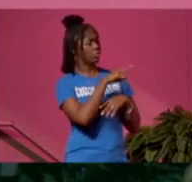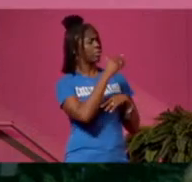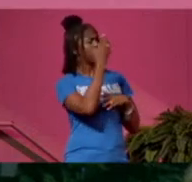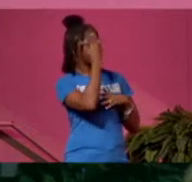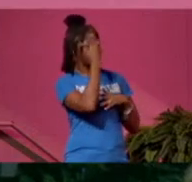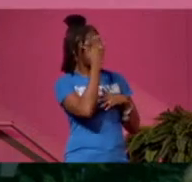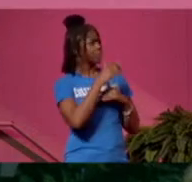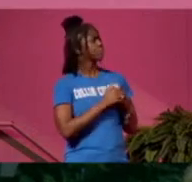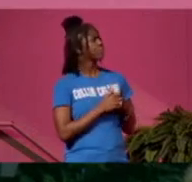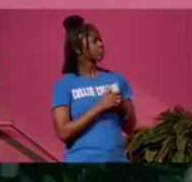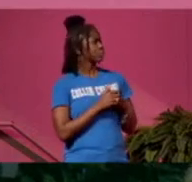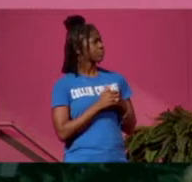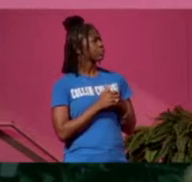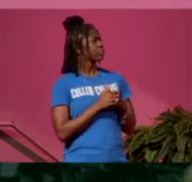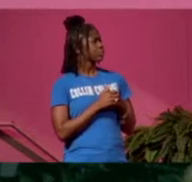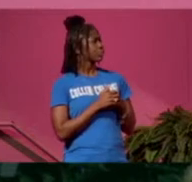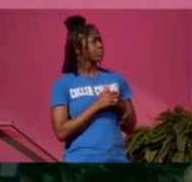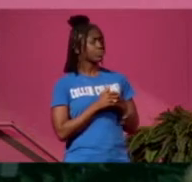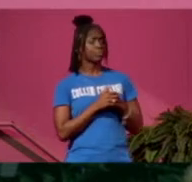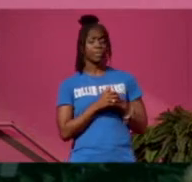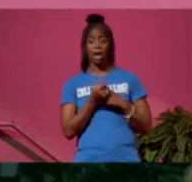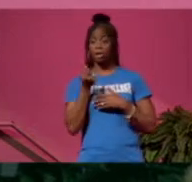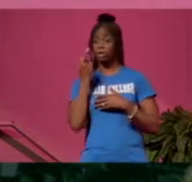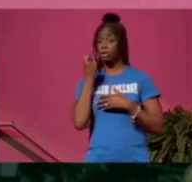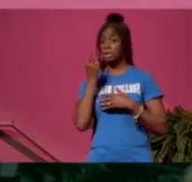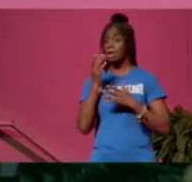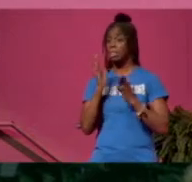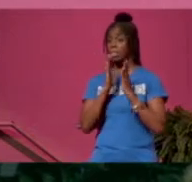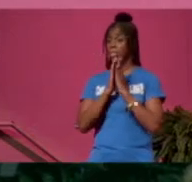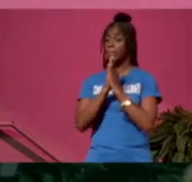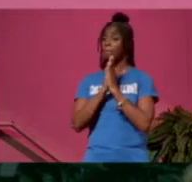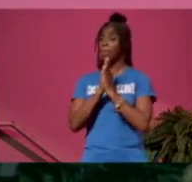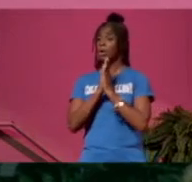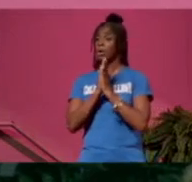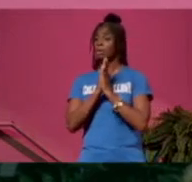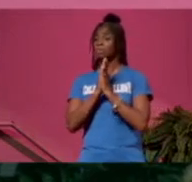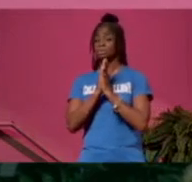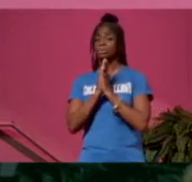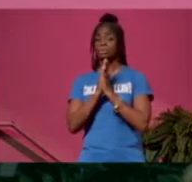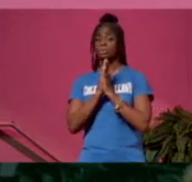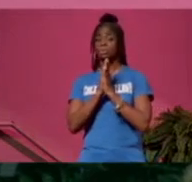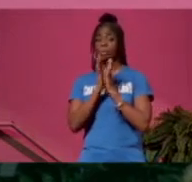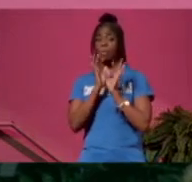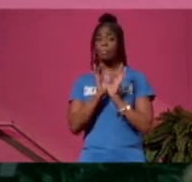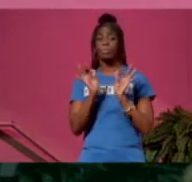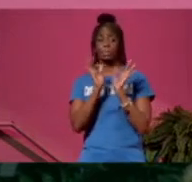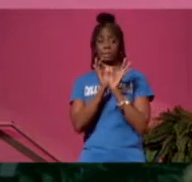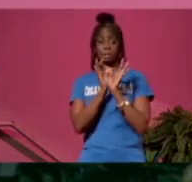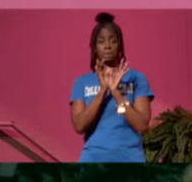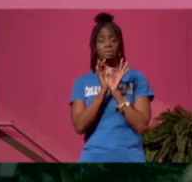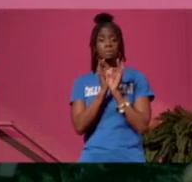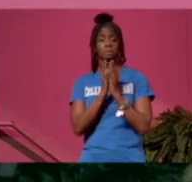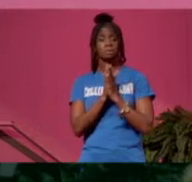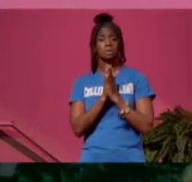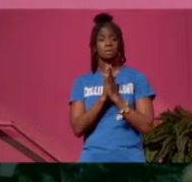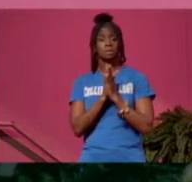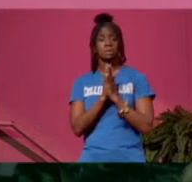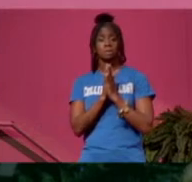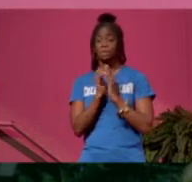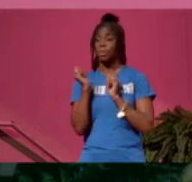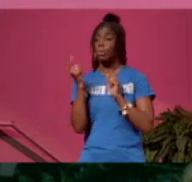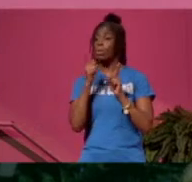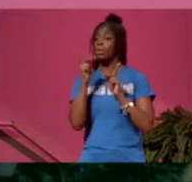the fervent, effectual prayers of the righteous is what avails much. Let the church say,